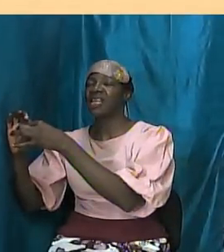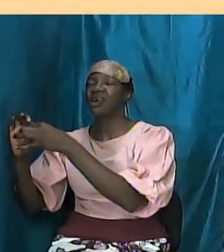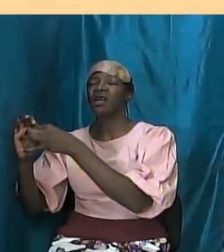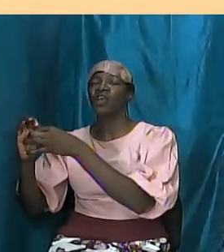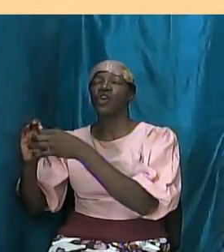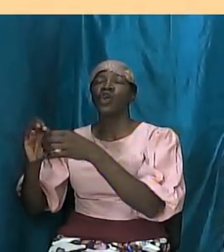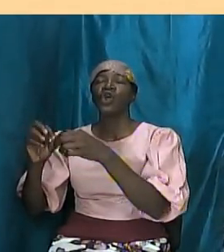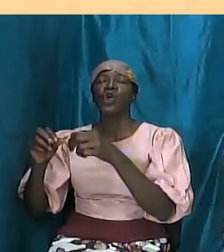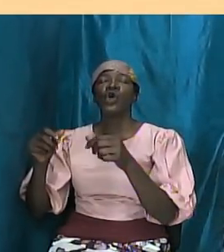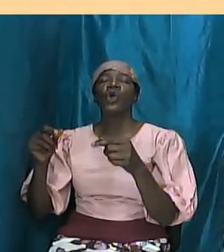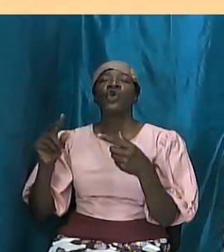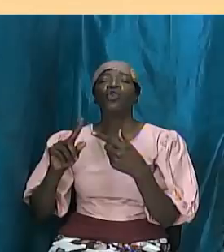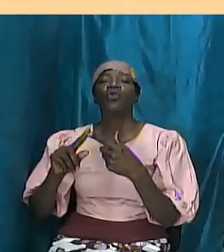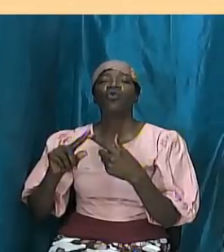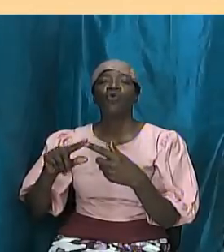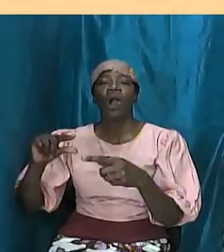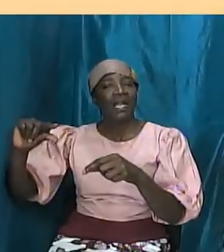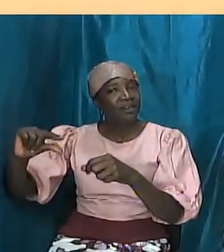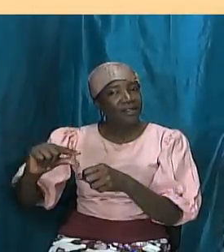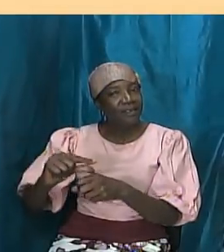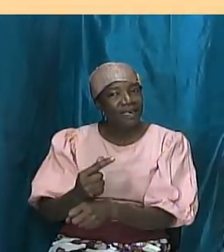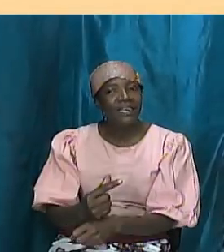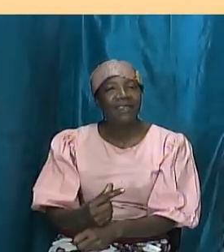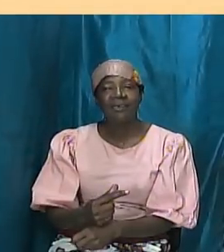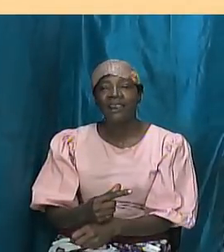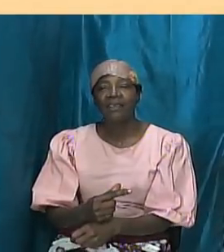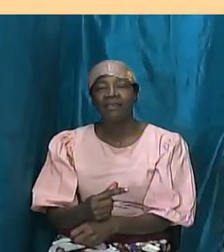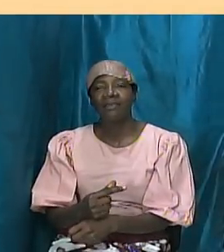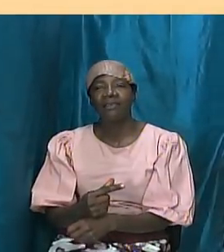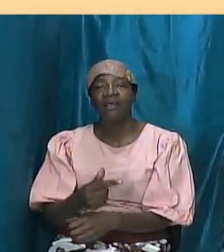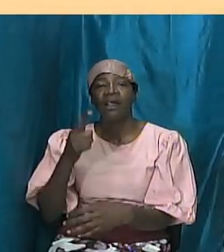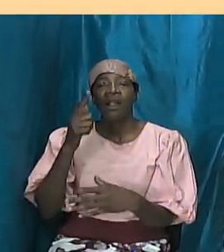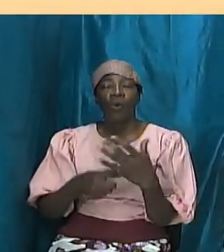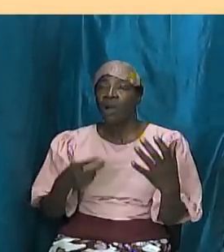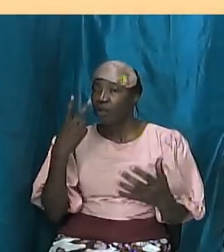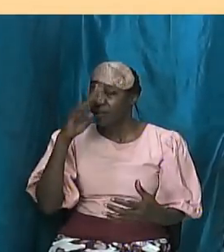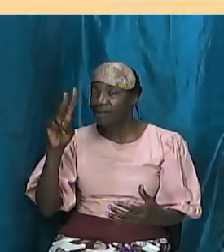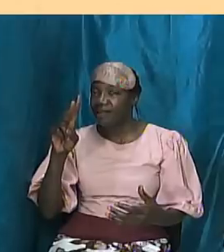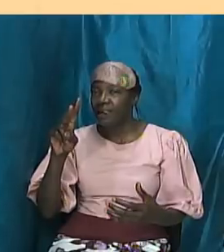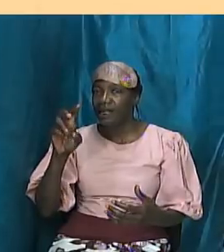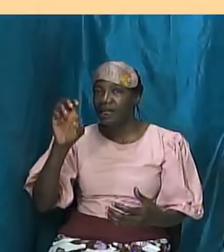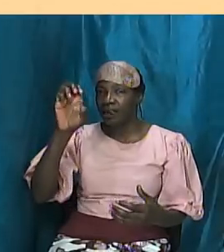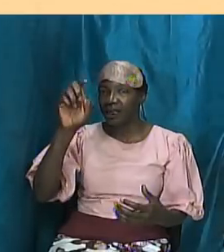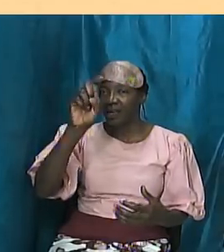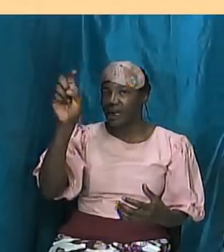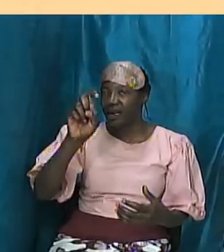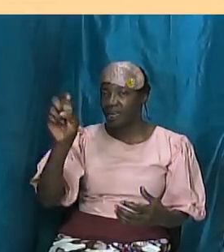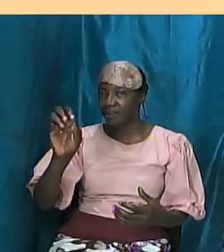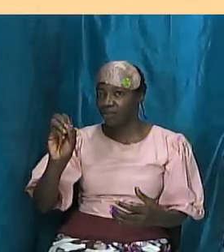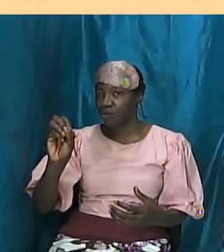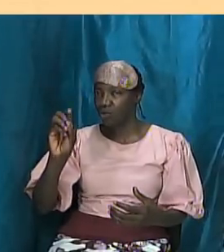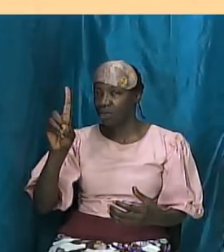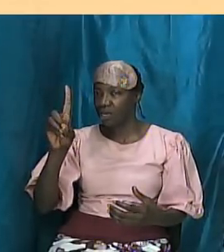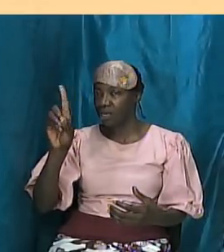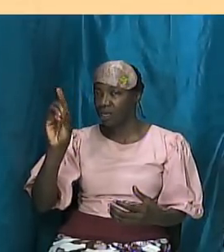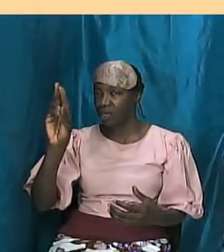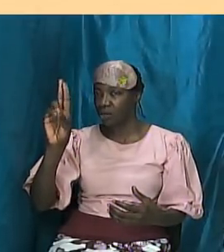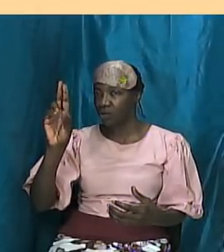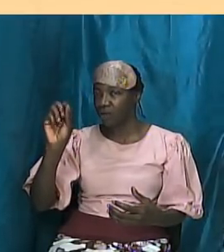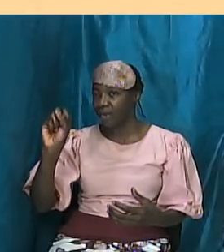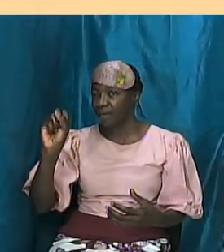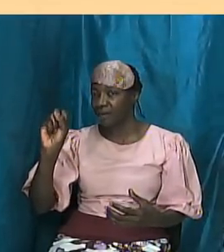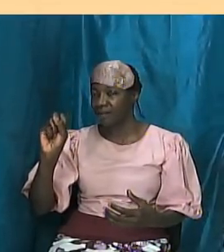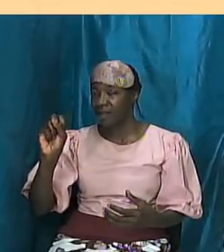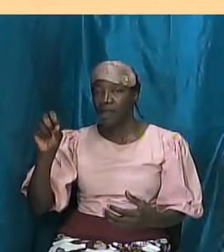to the book of Genesis. Because what we see in Exodus, where Moses started